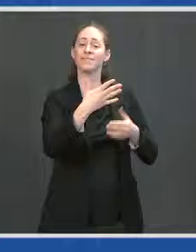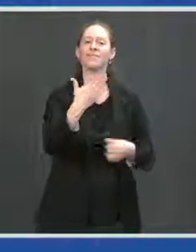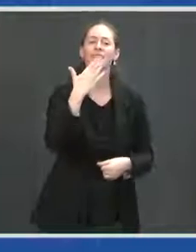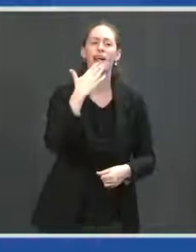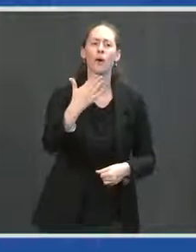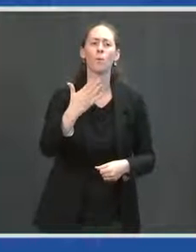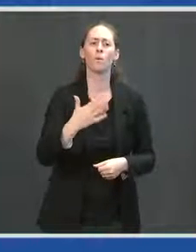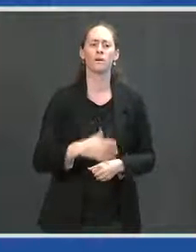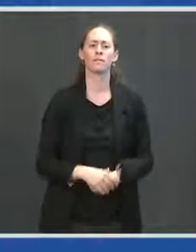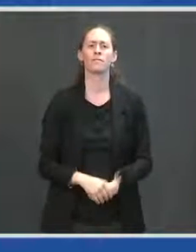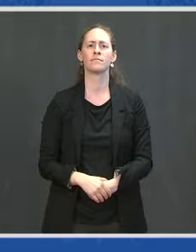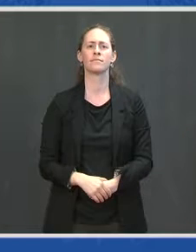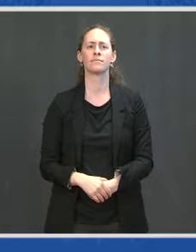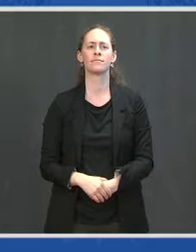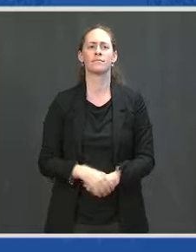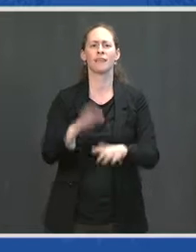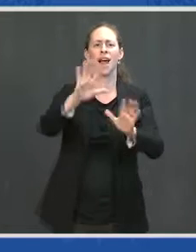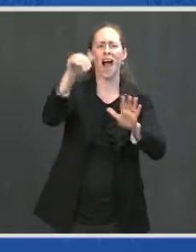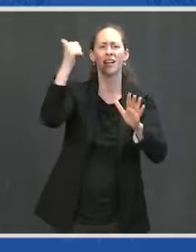you expect to have a summit?